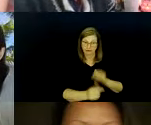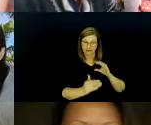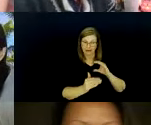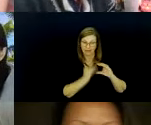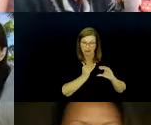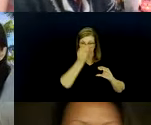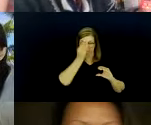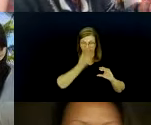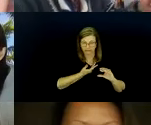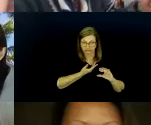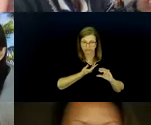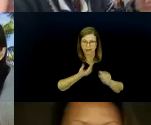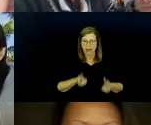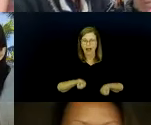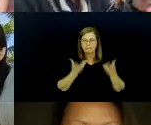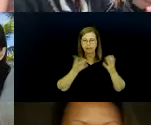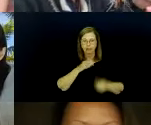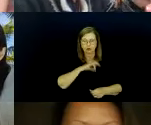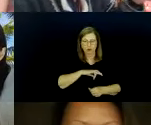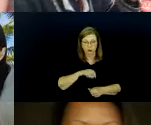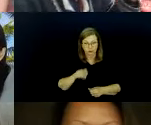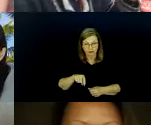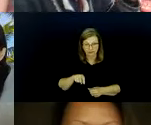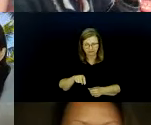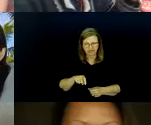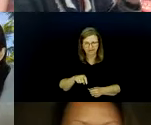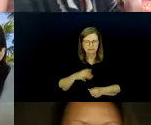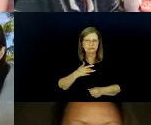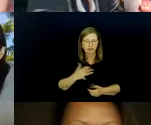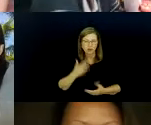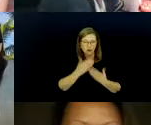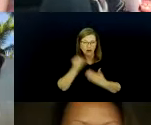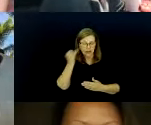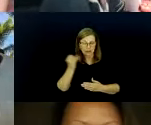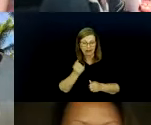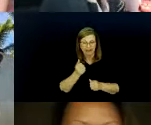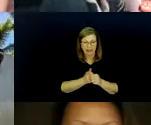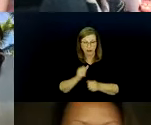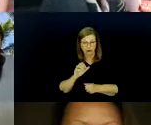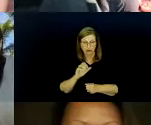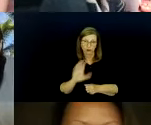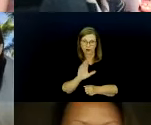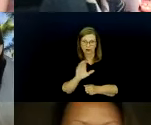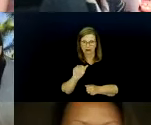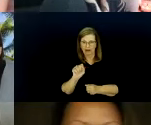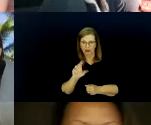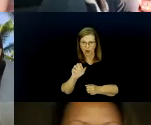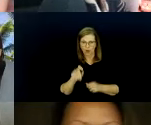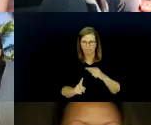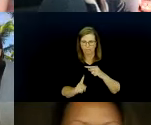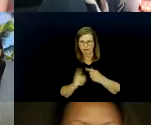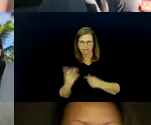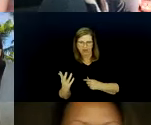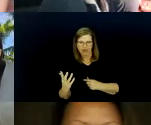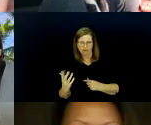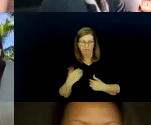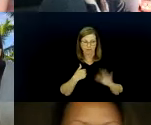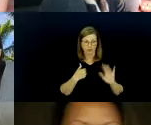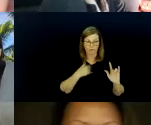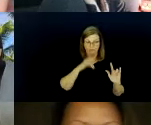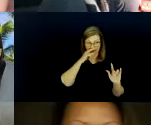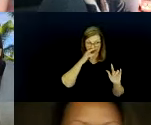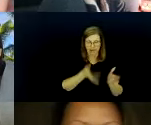know how many credits you need. Usually a good idea is like your caseload plus maybe like 5 more. So if you have 25 kids, ask